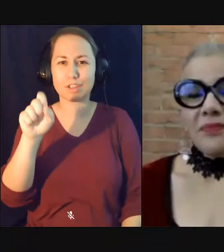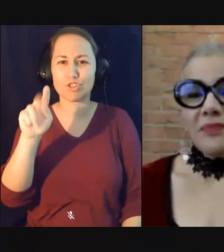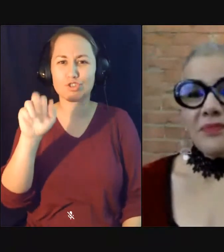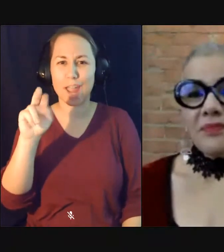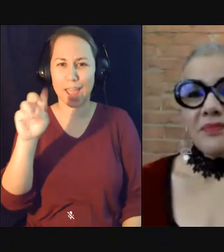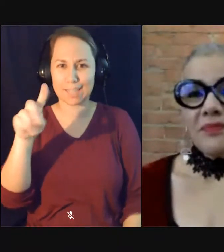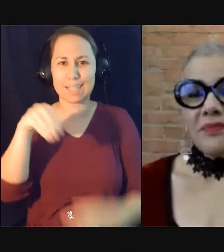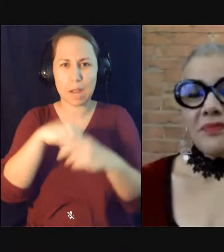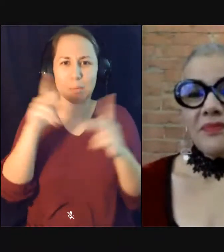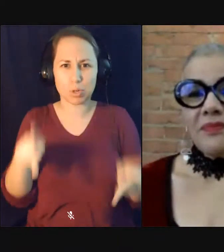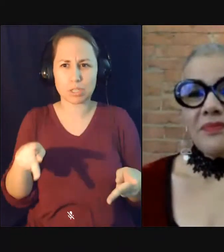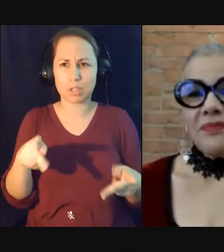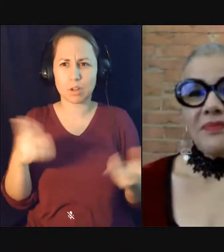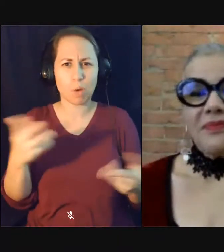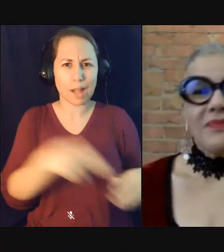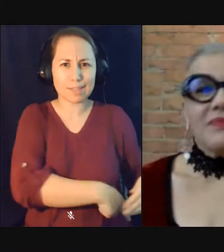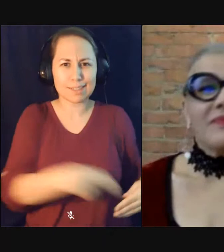Oh wait, what's the sign for sword?